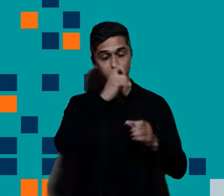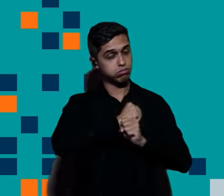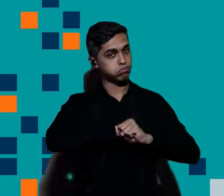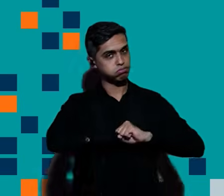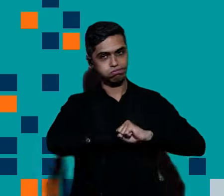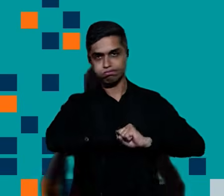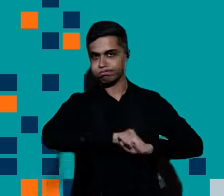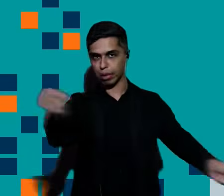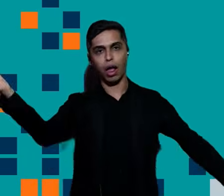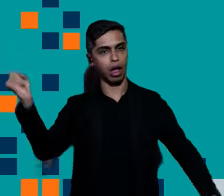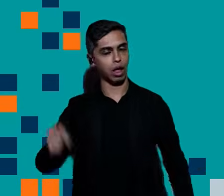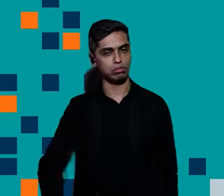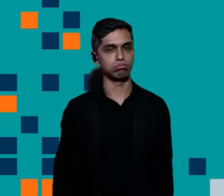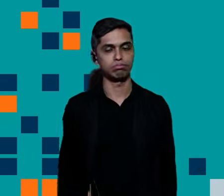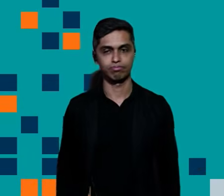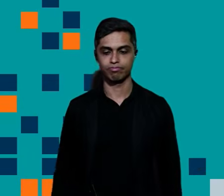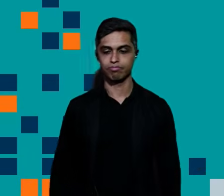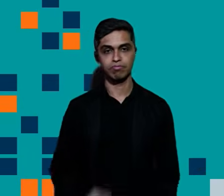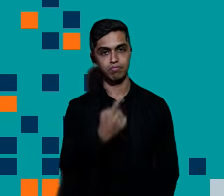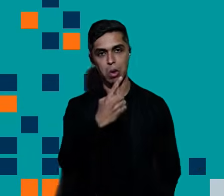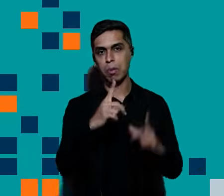This is a picture of the hospital.